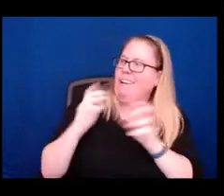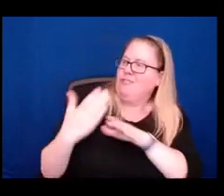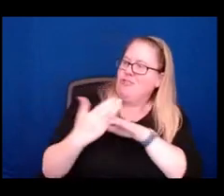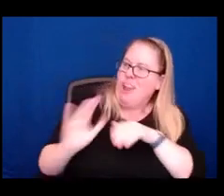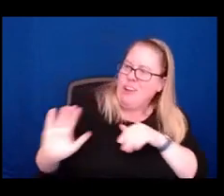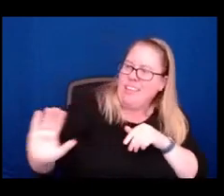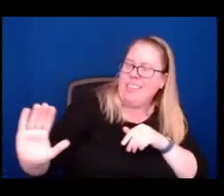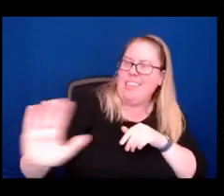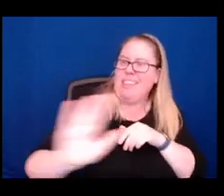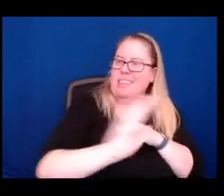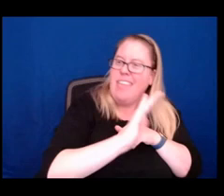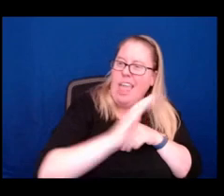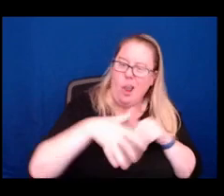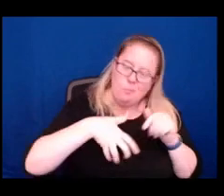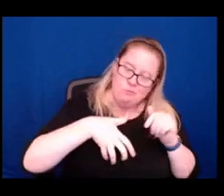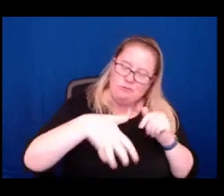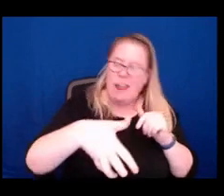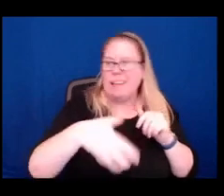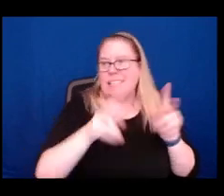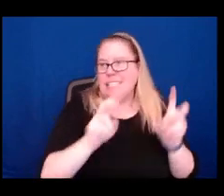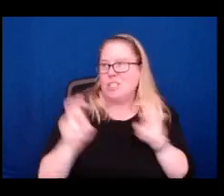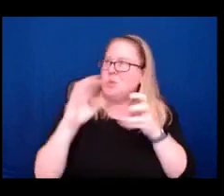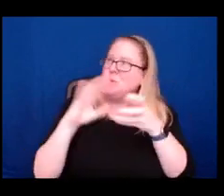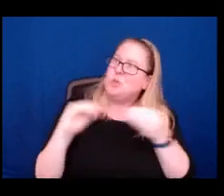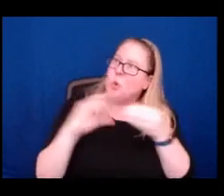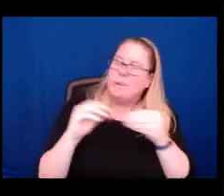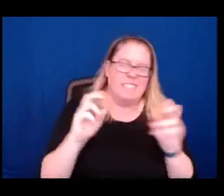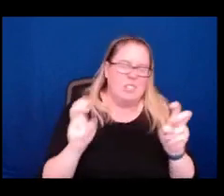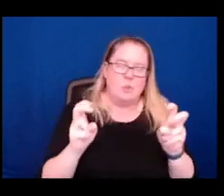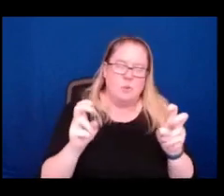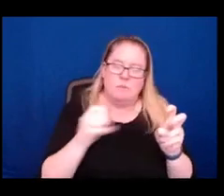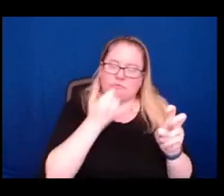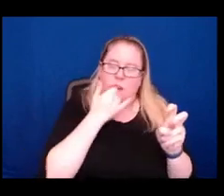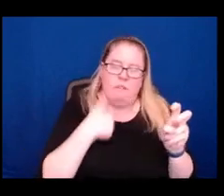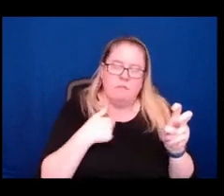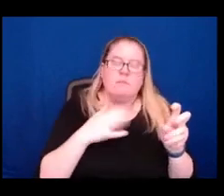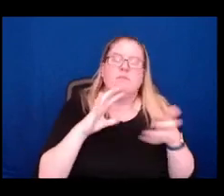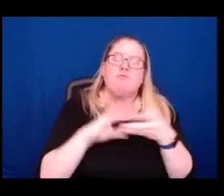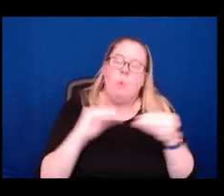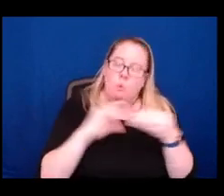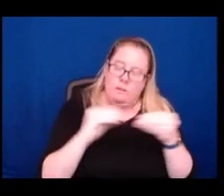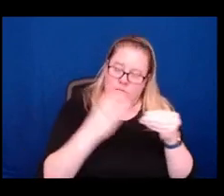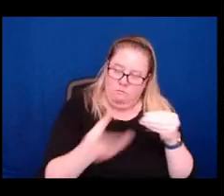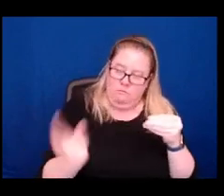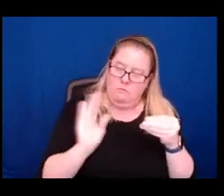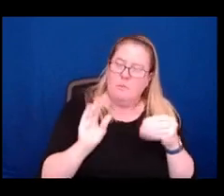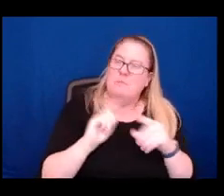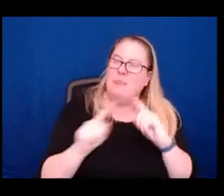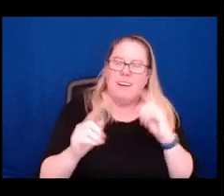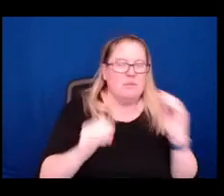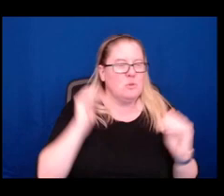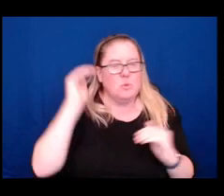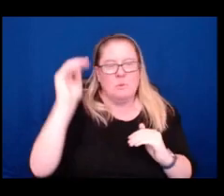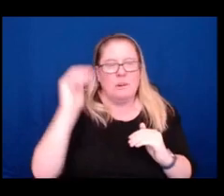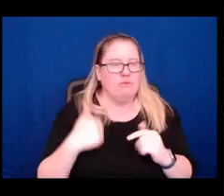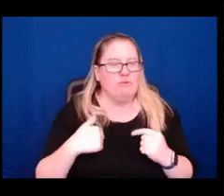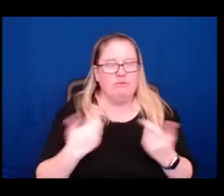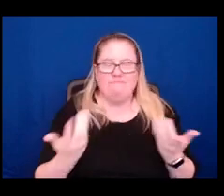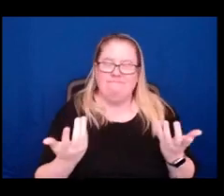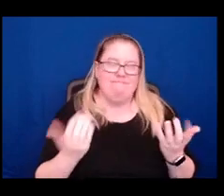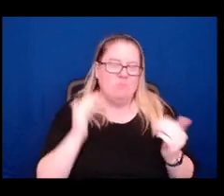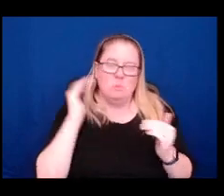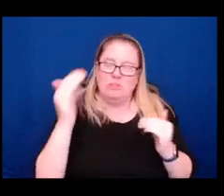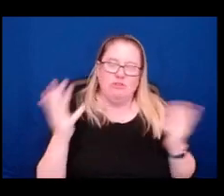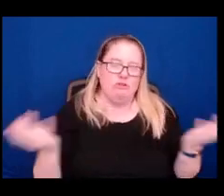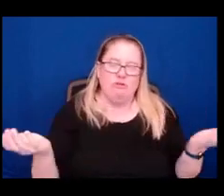me talking about their, you know, pregnancy issues or stories, not issues, I'm sorry. It was just too much.